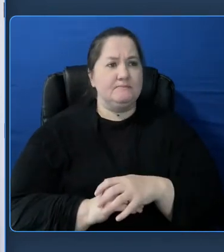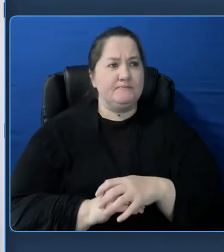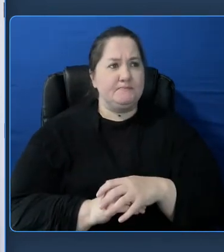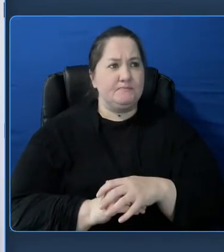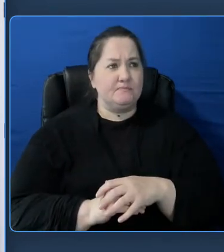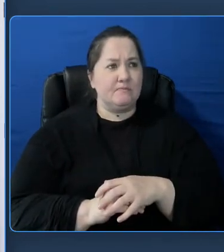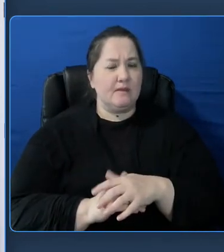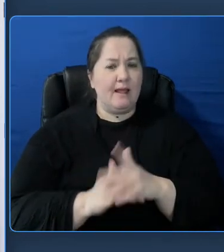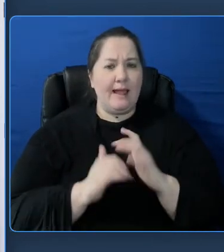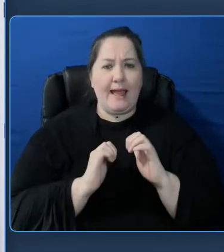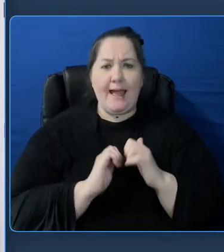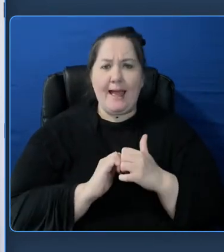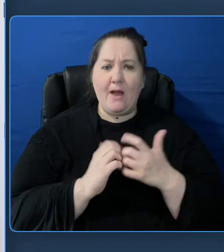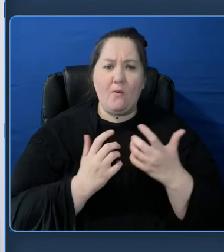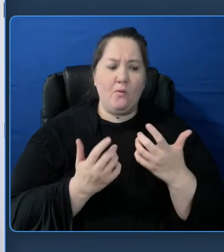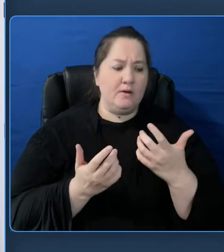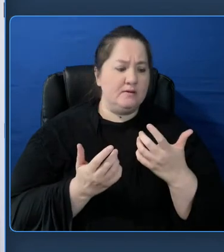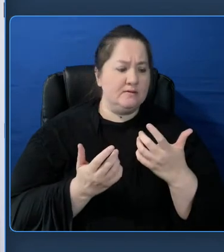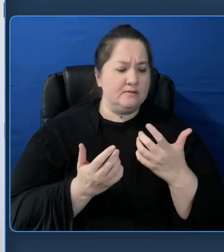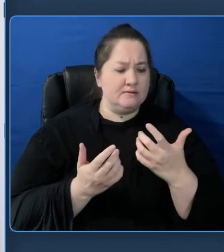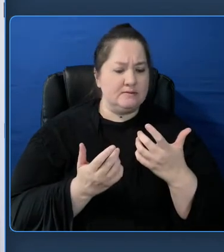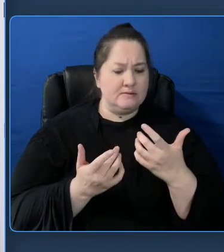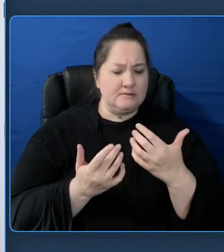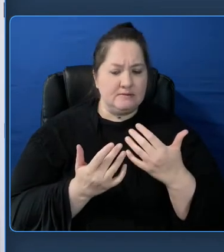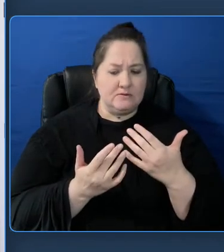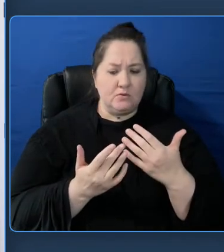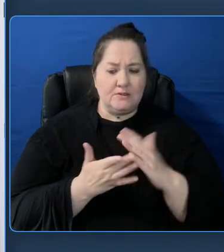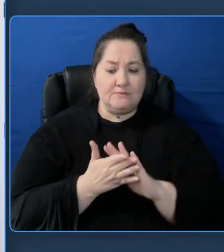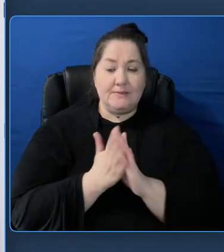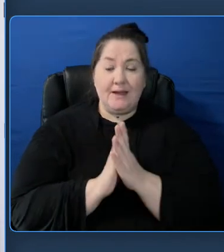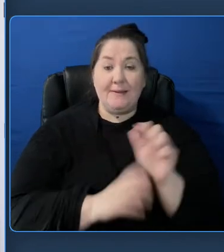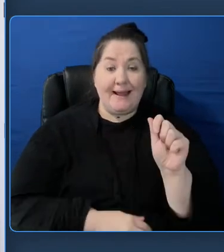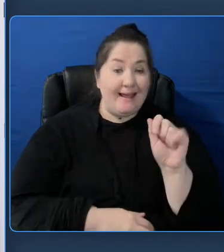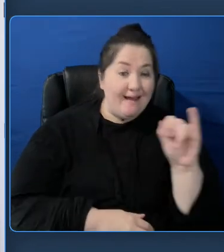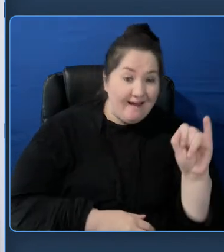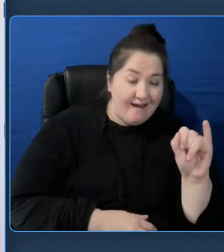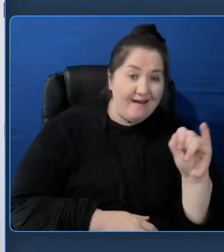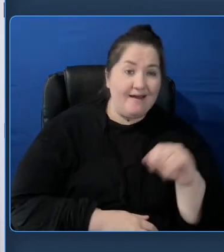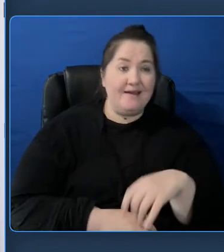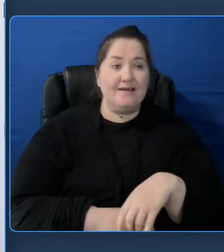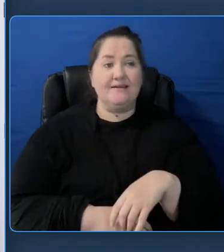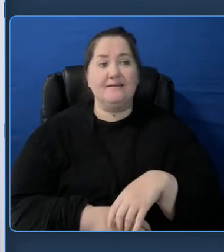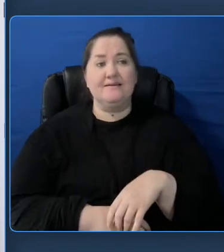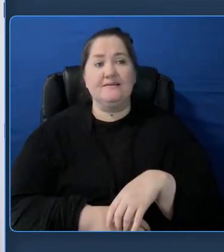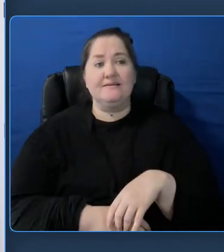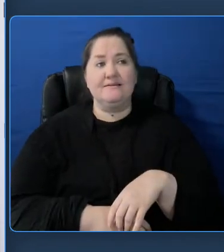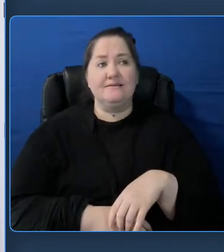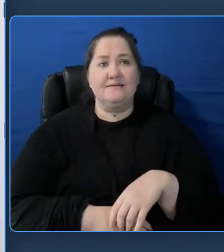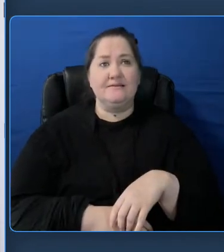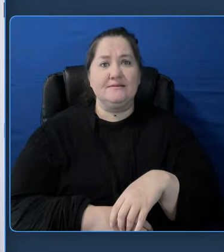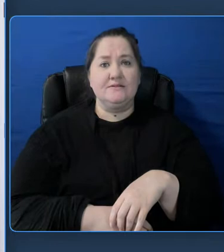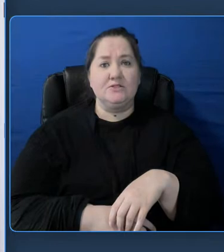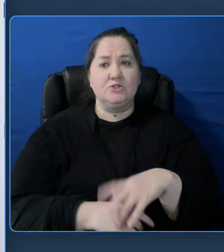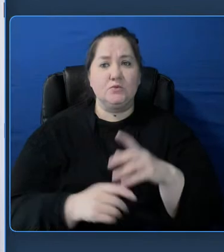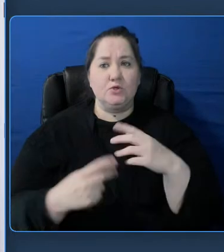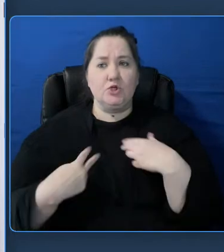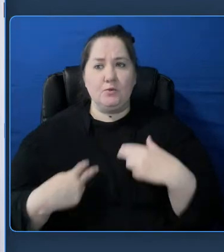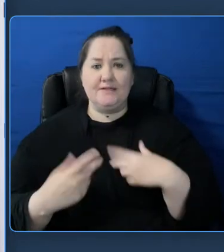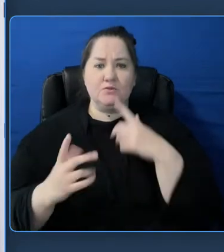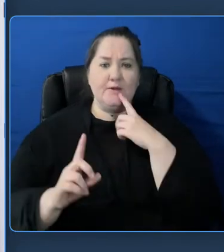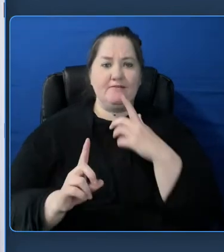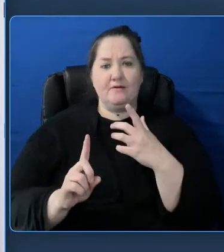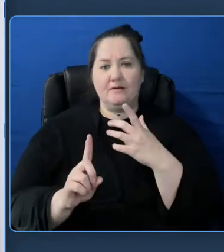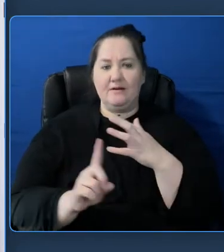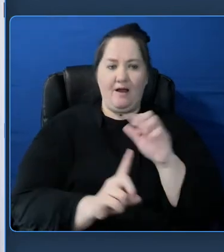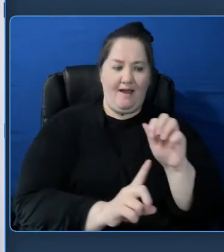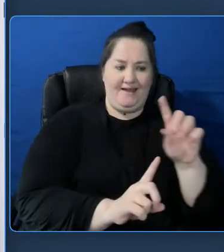is, how do we mitigate some of what is becoming AI and artificial mm-hmm. intelligence to human beings? Because I know we've